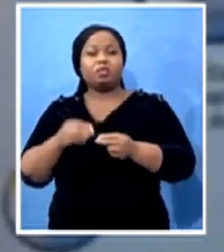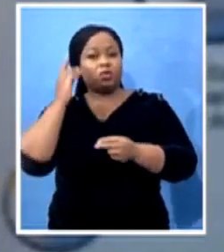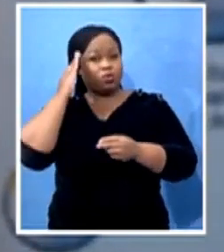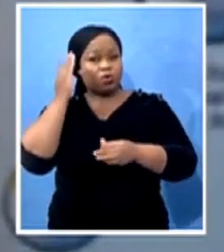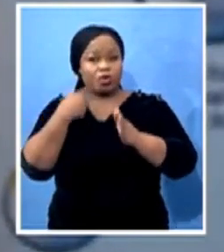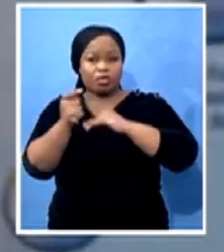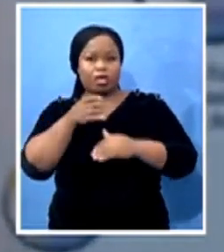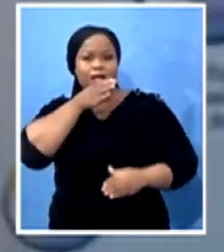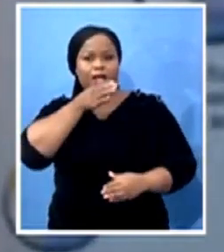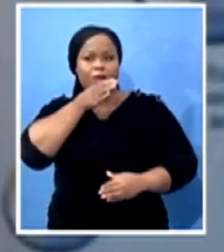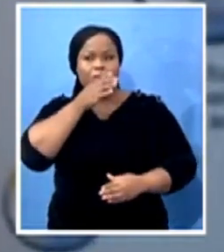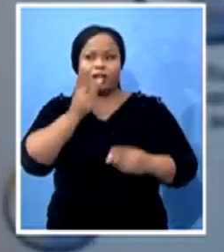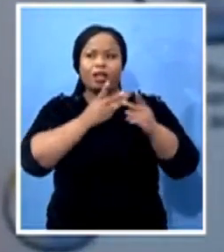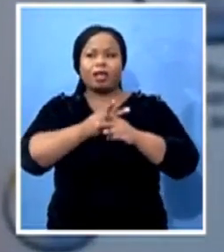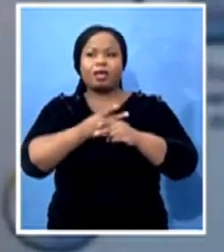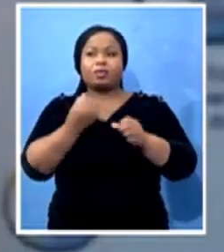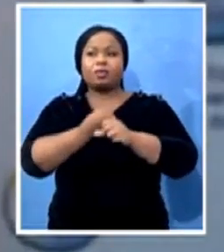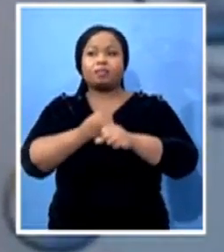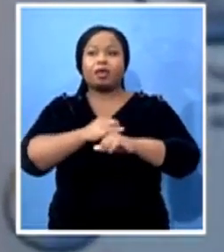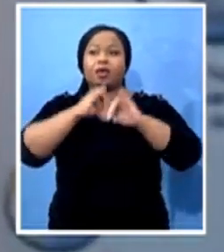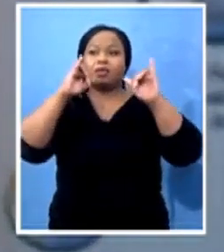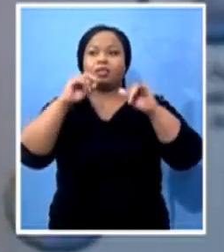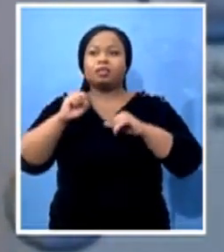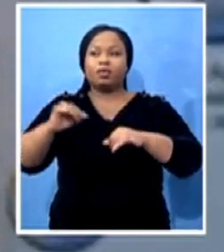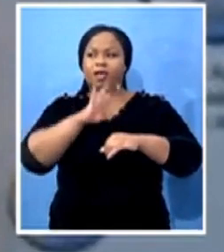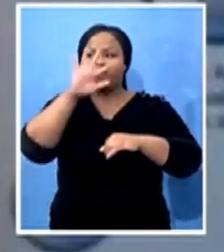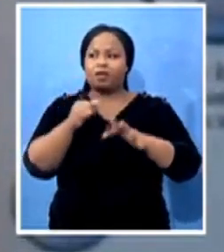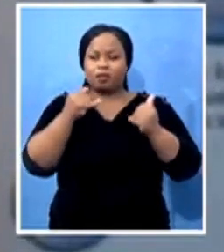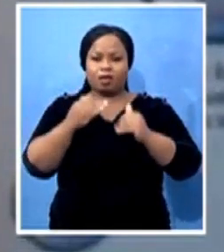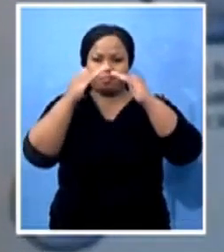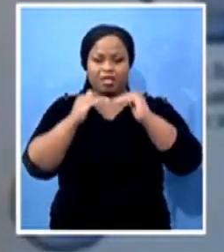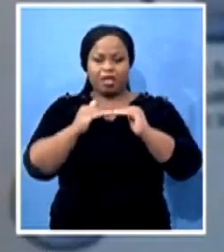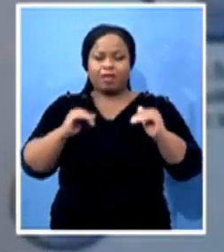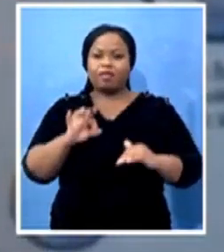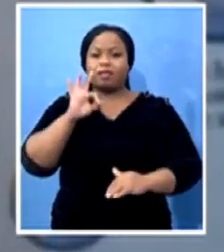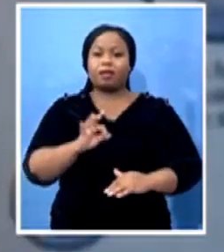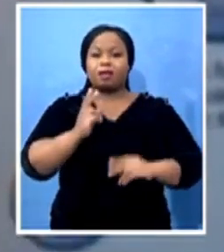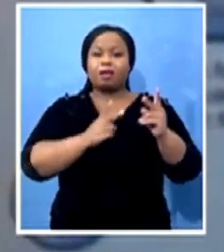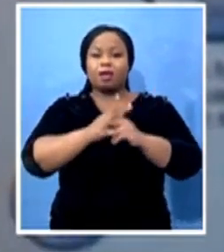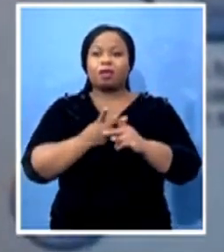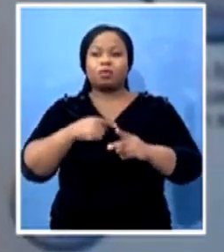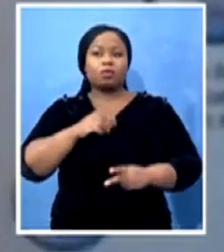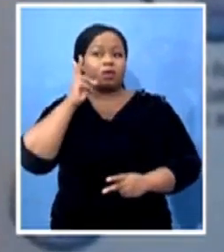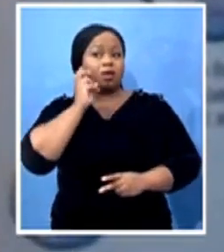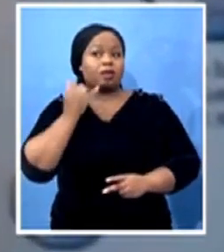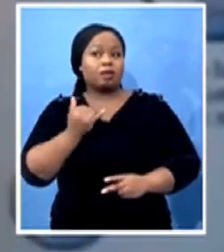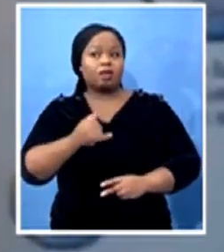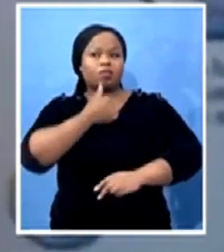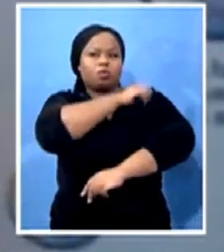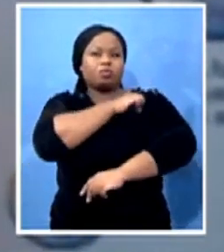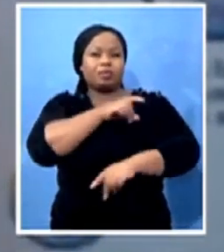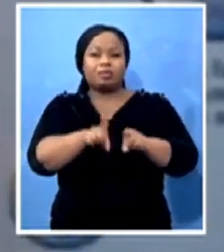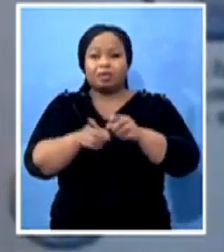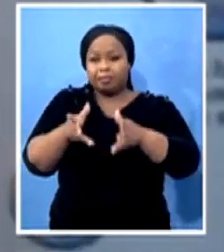once South Africa had reached level 3. And we've already heard now from hospitals such as this that the numbers in terms of